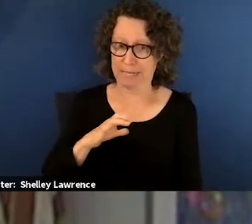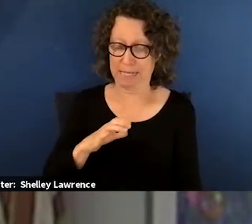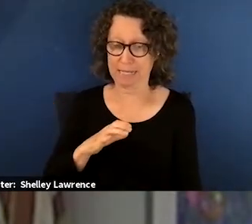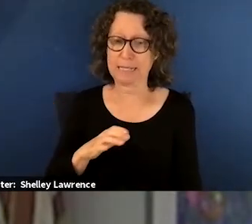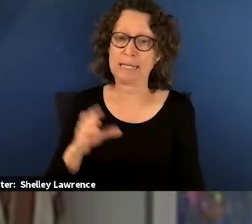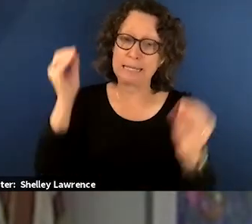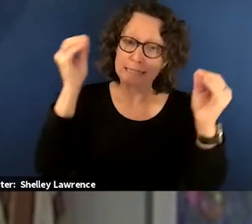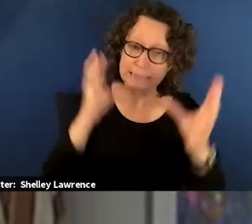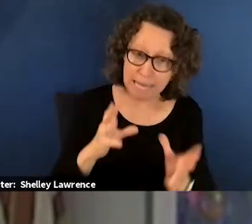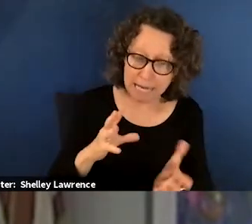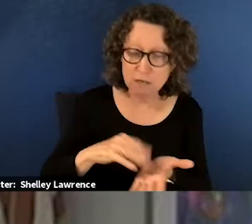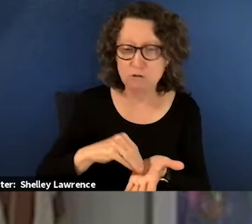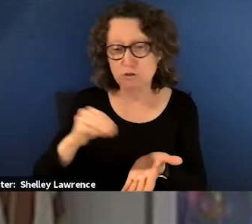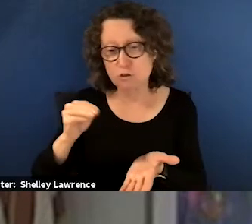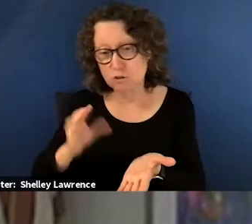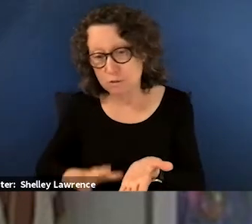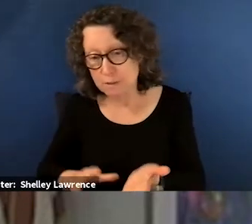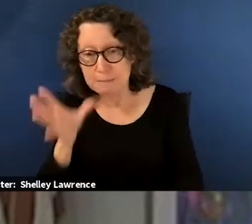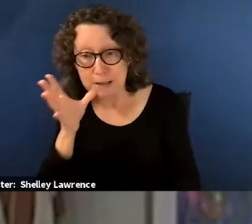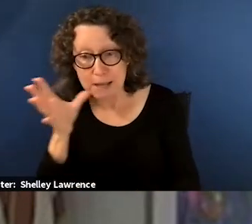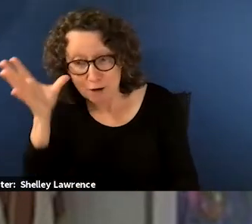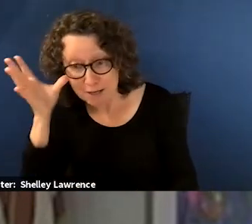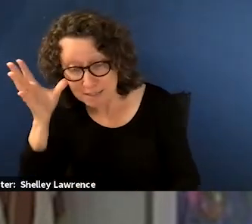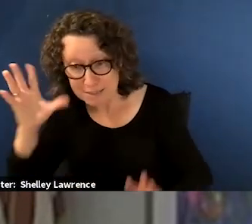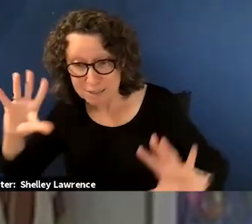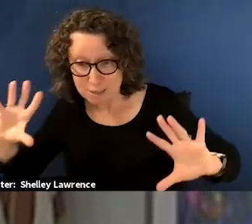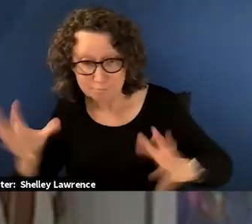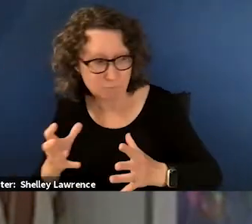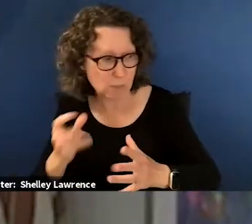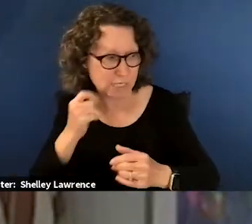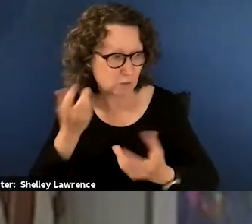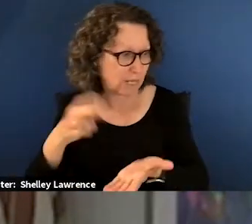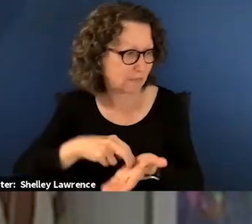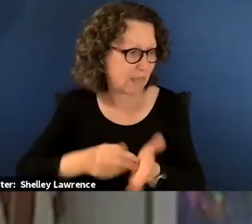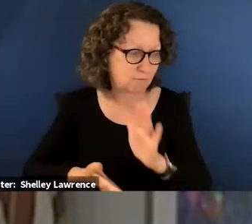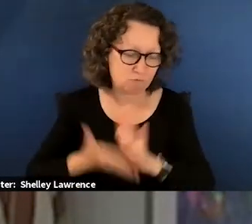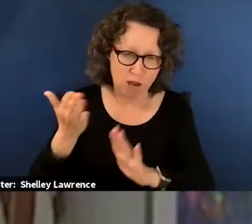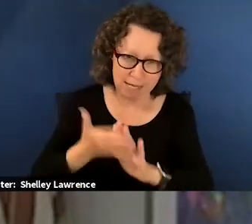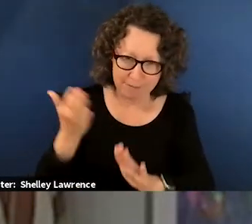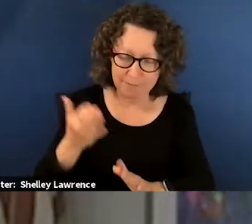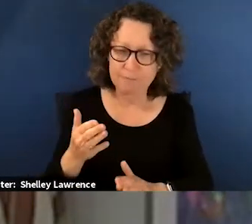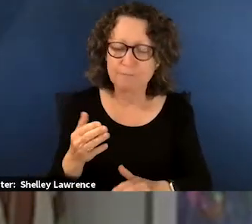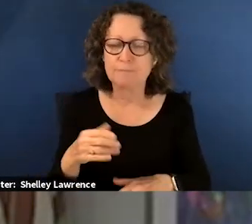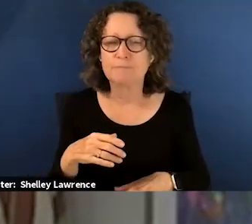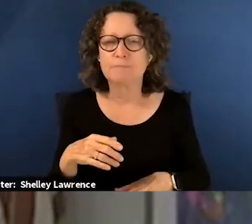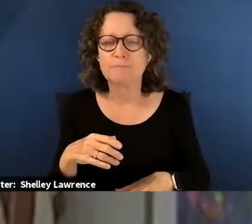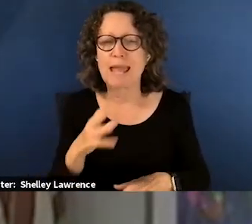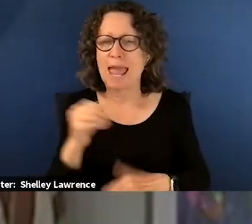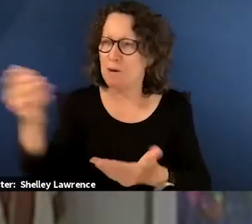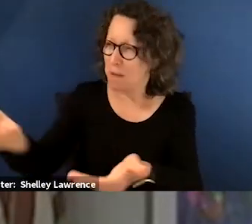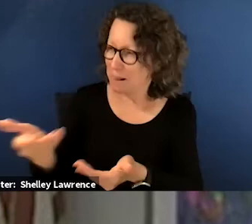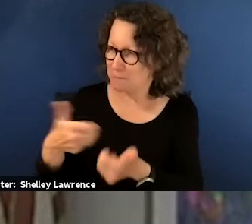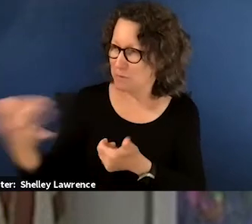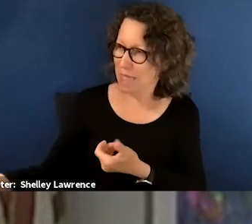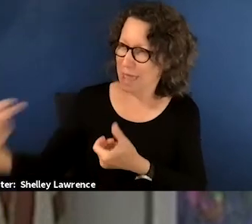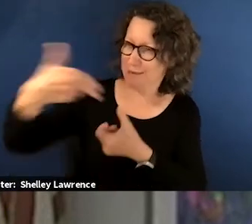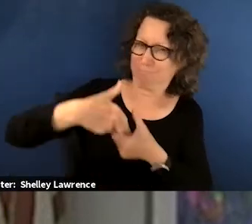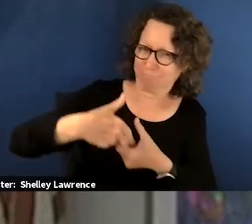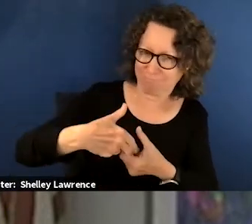parents, students, and staff. So we need to get that up and running soon, and welcome him to that